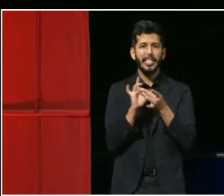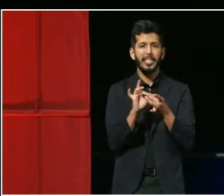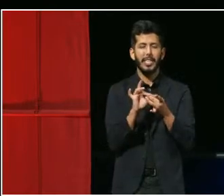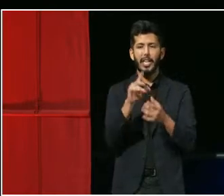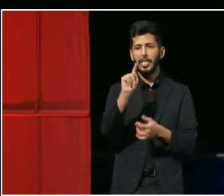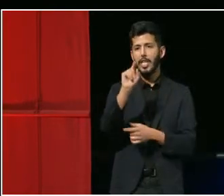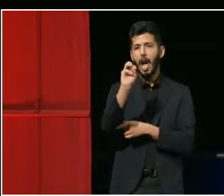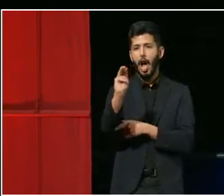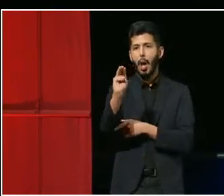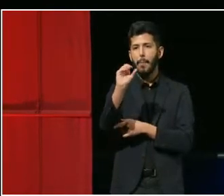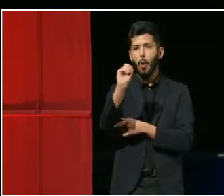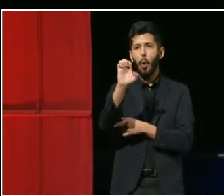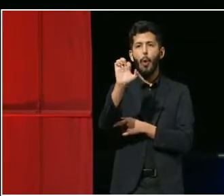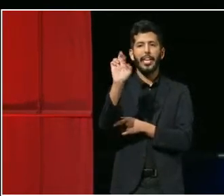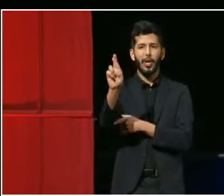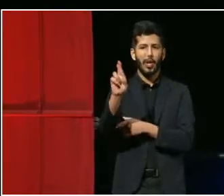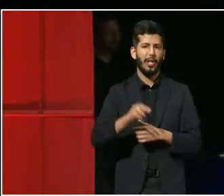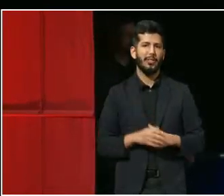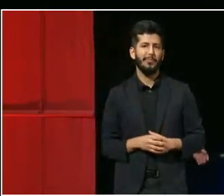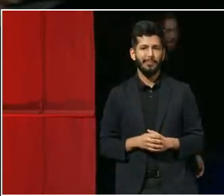Oyer.